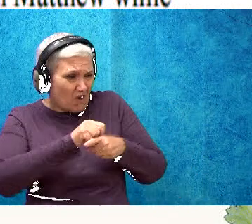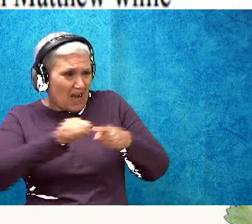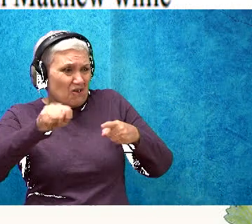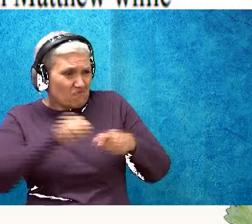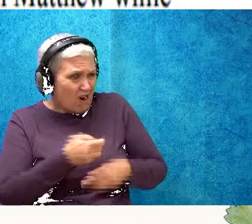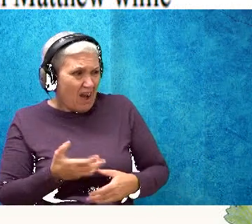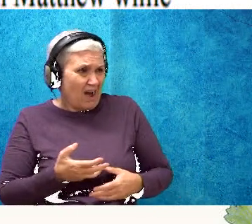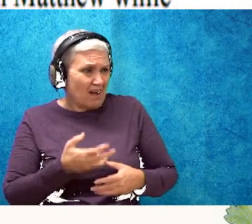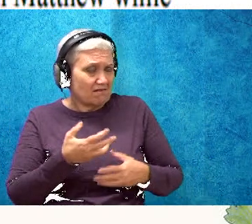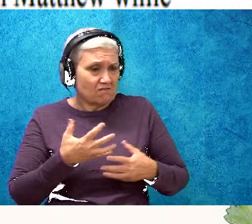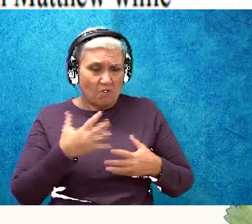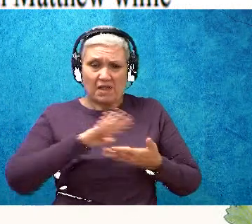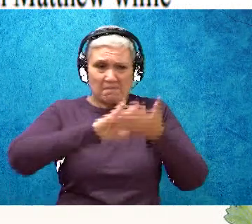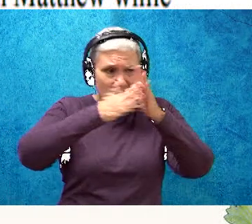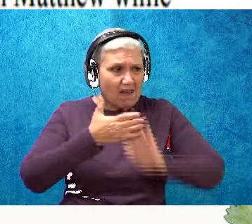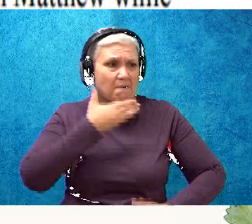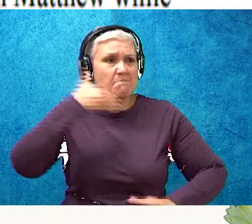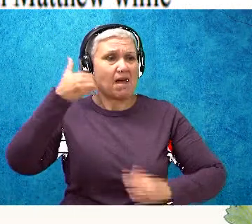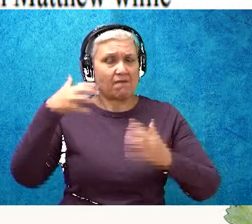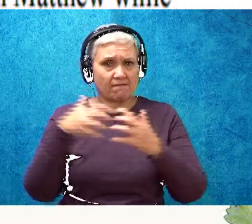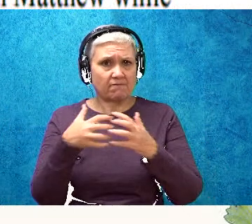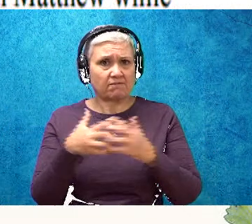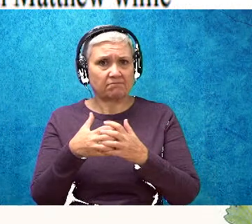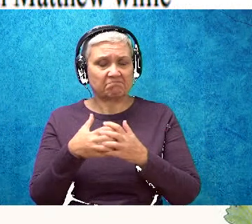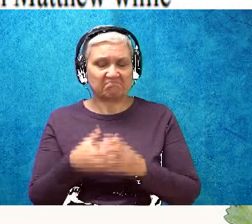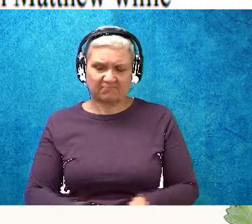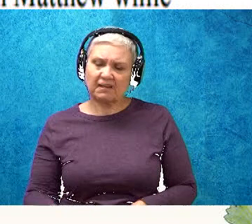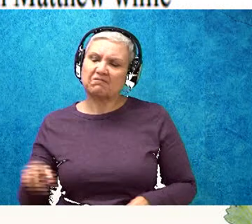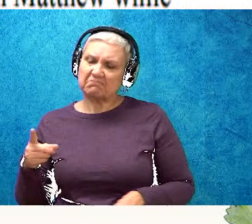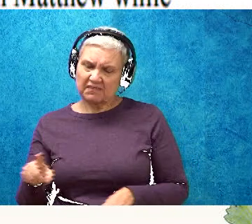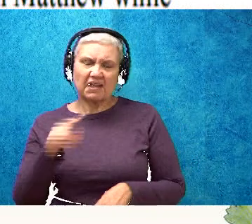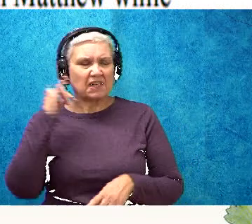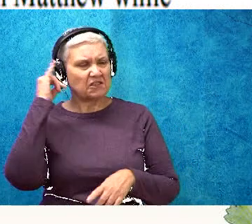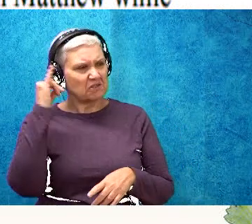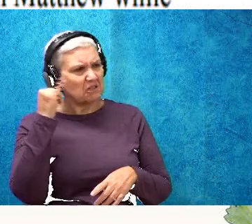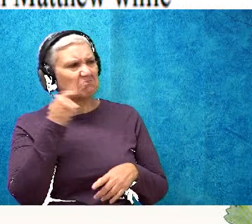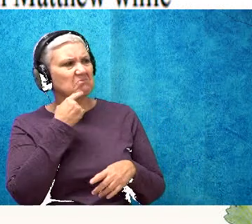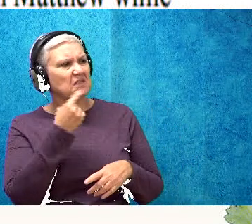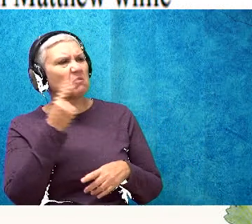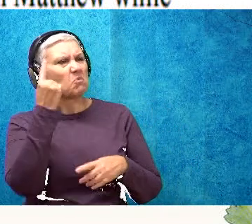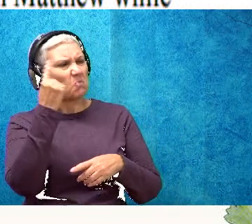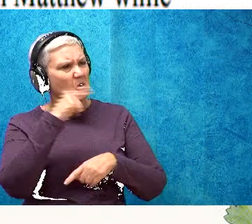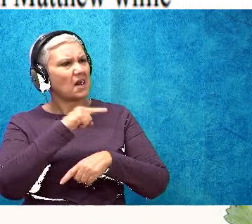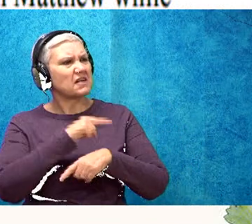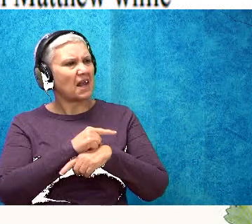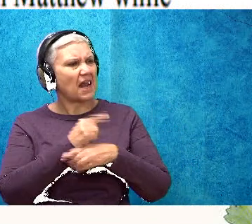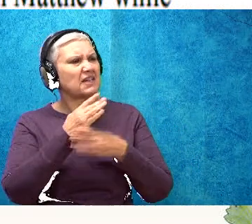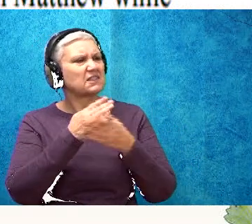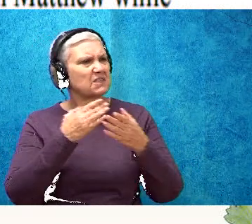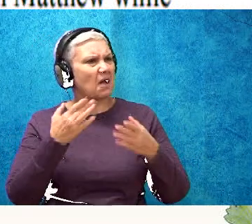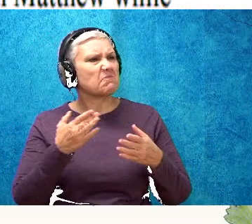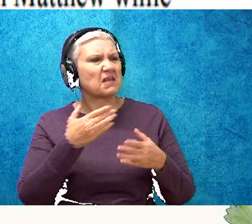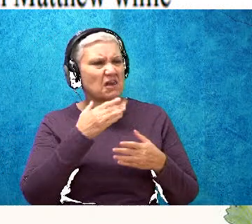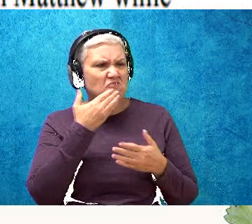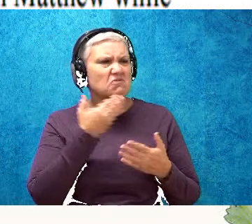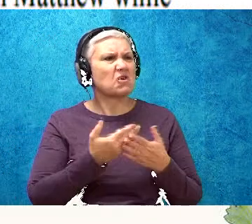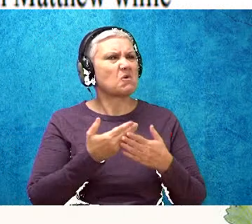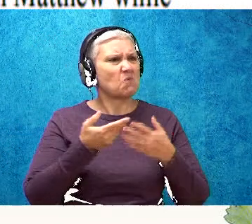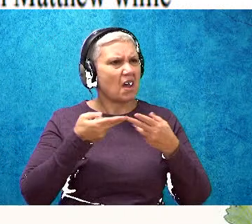day, something lucky will happen to me too, Justin told himself as he snacked on junk